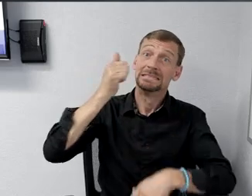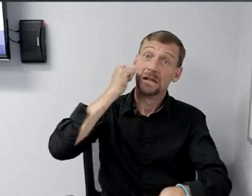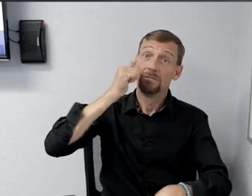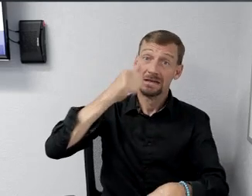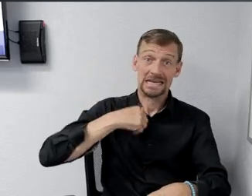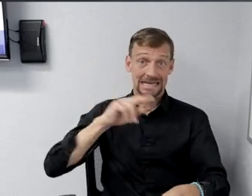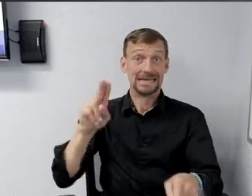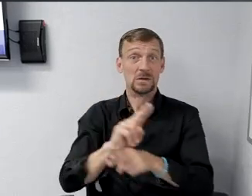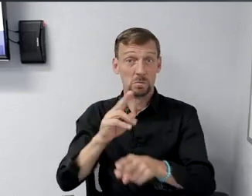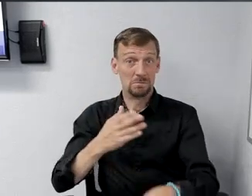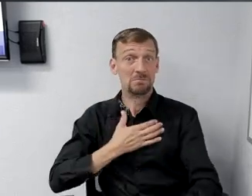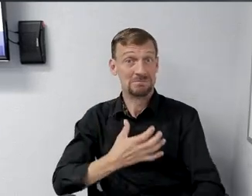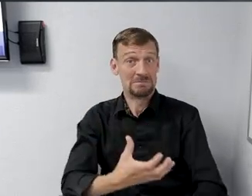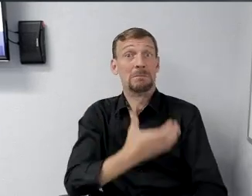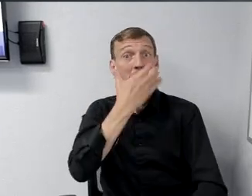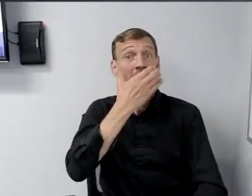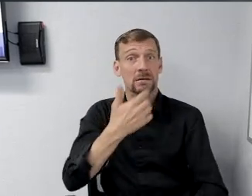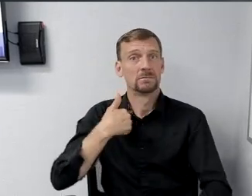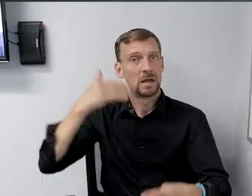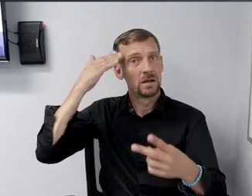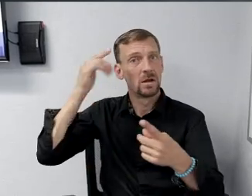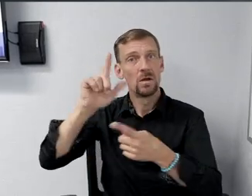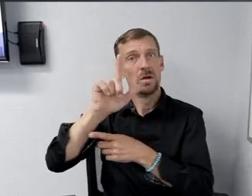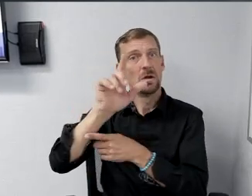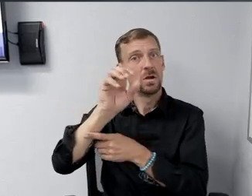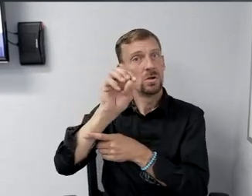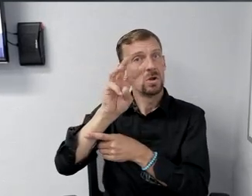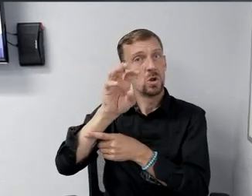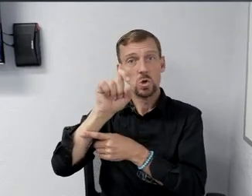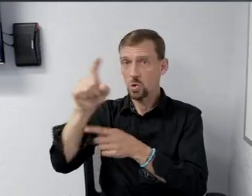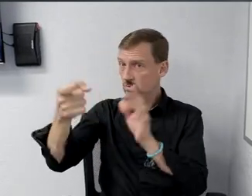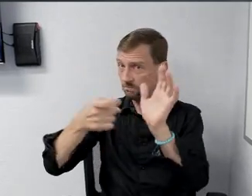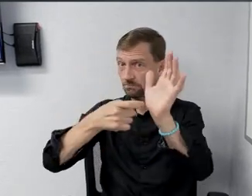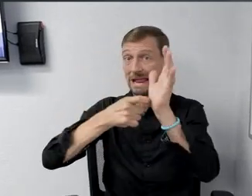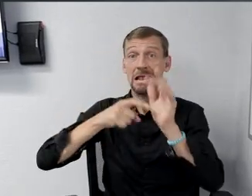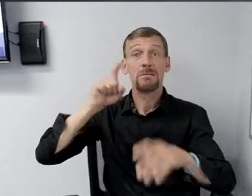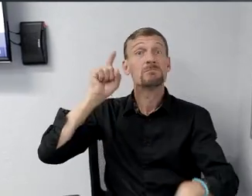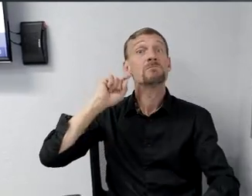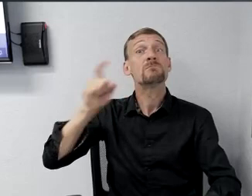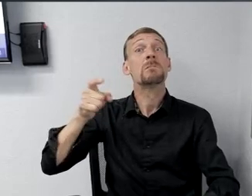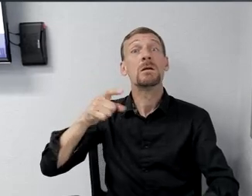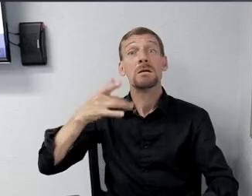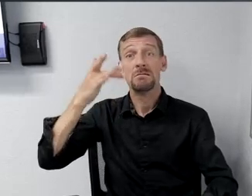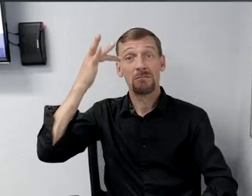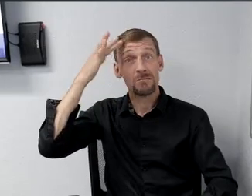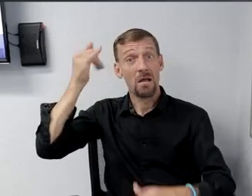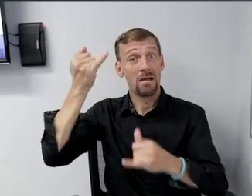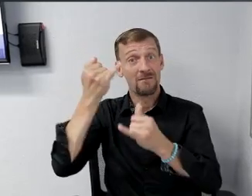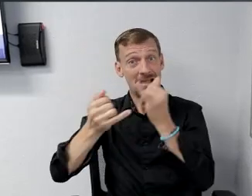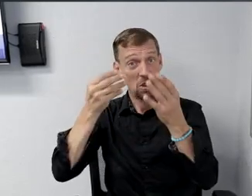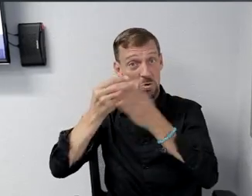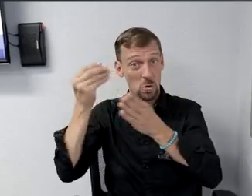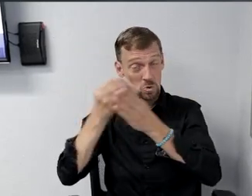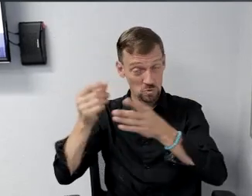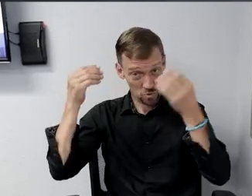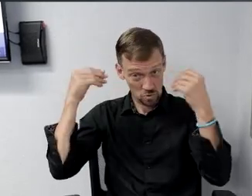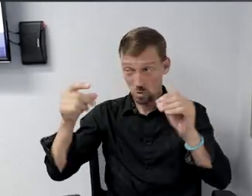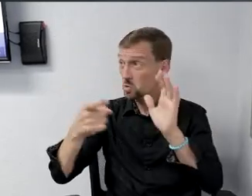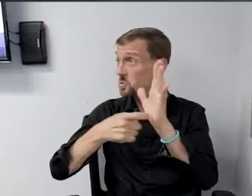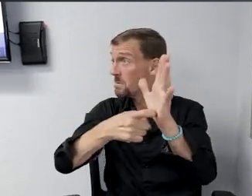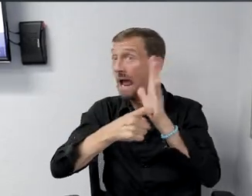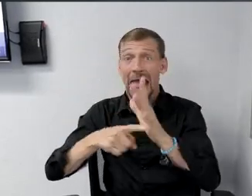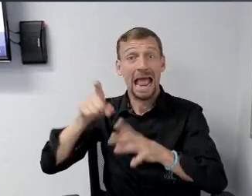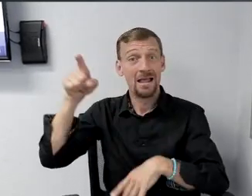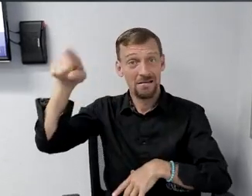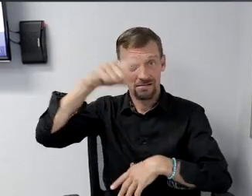So I know that Lowe's has now mandated. Smart and Final grocery store has mandated. So